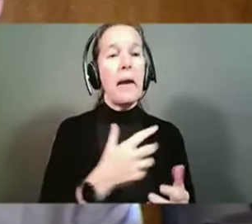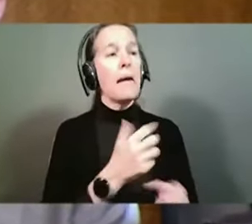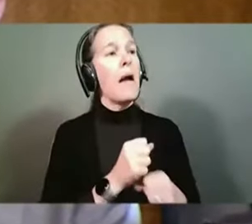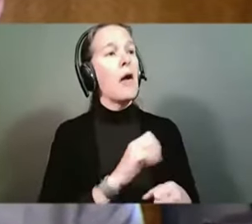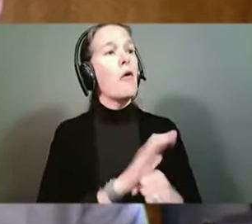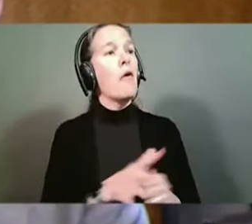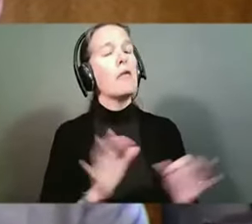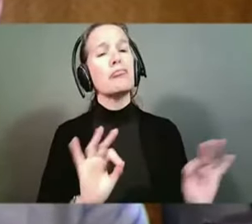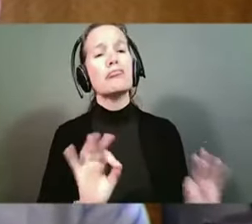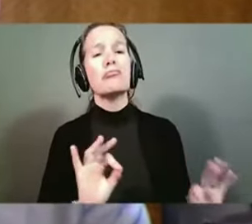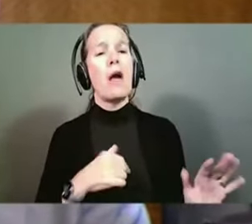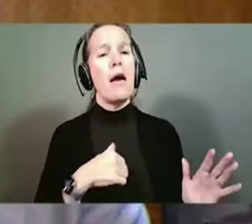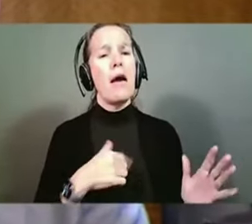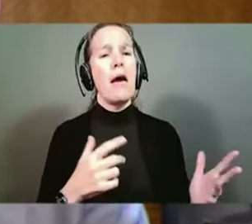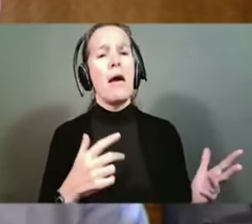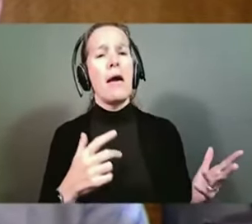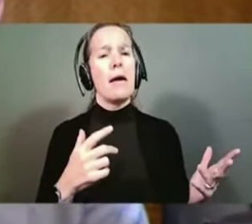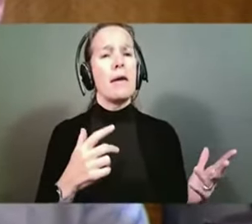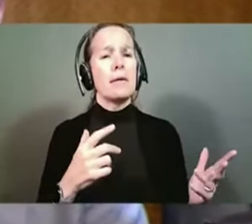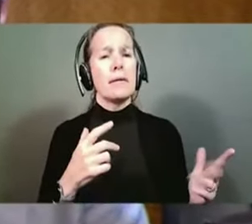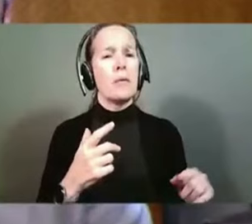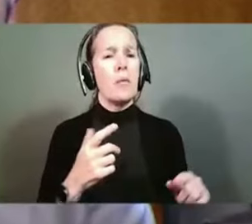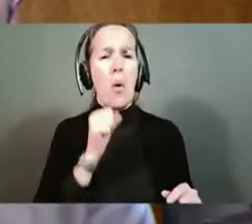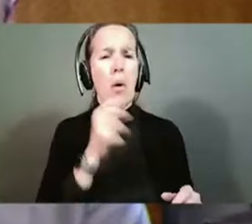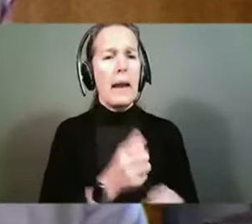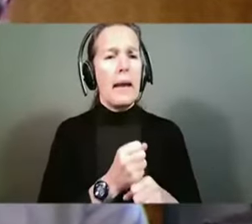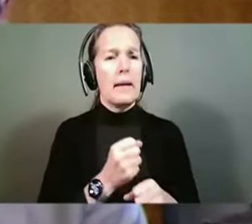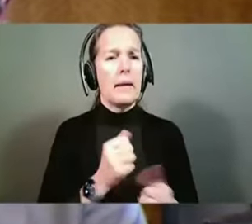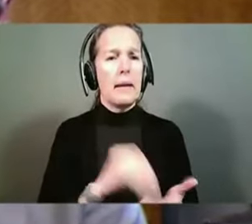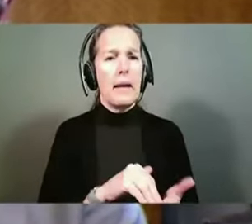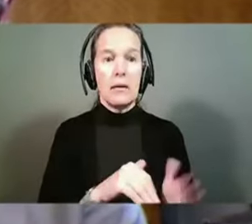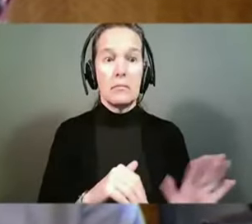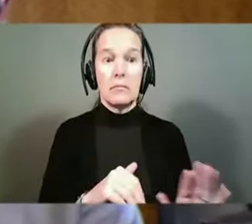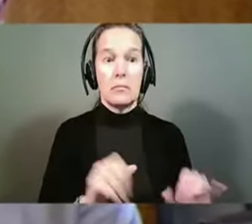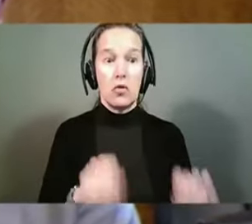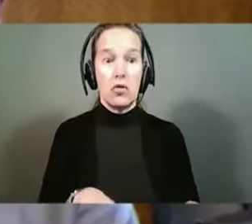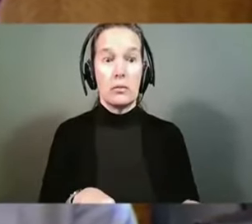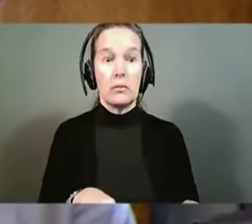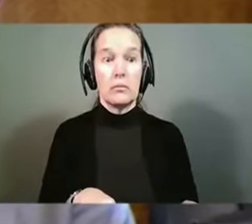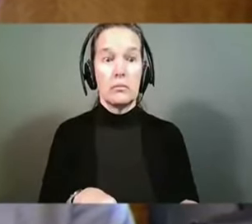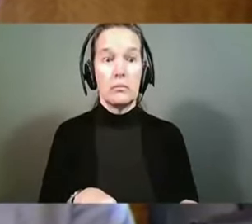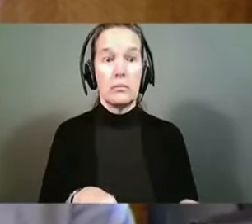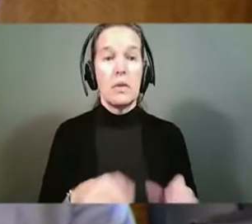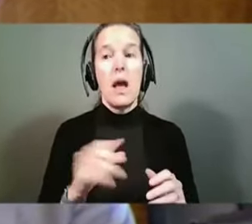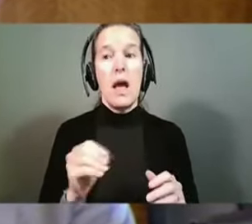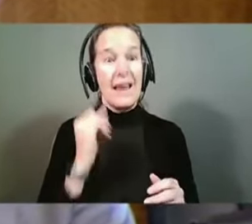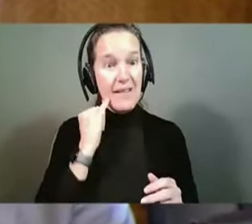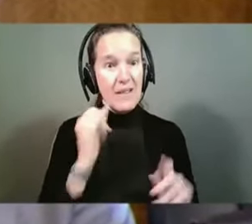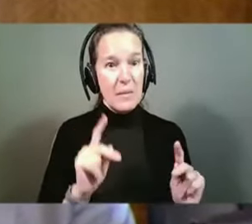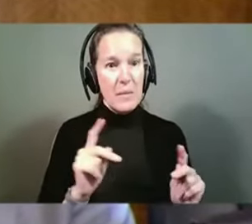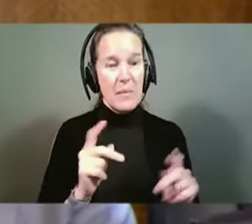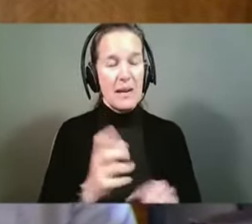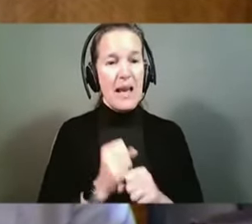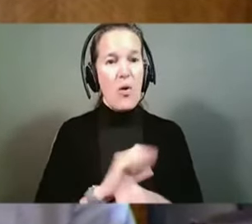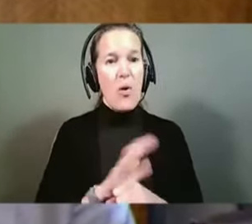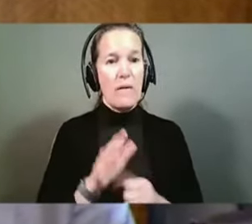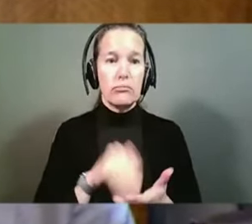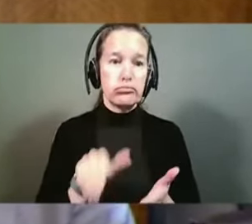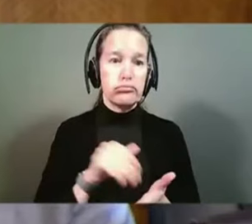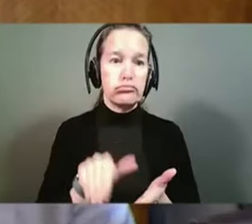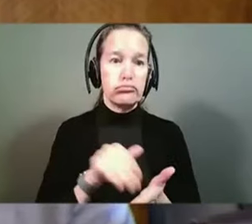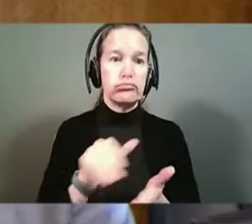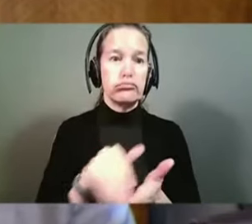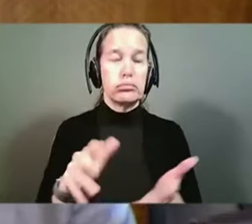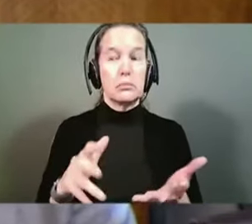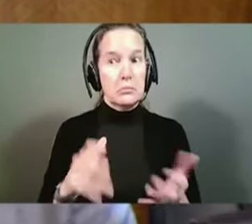escalating danger, particularly for those who have suffered repeated infections. It poses a severe threat to public health, and it demands our immediate